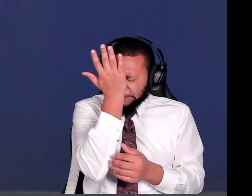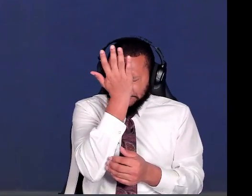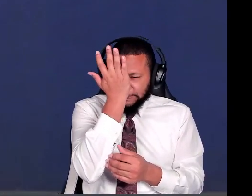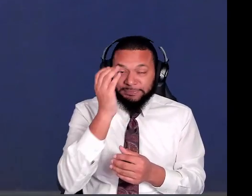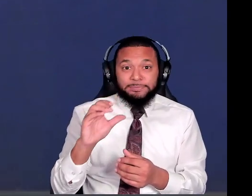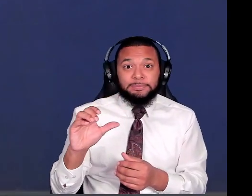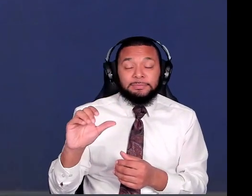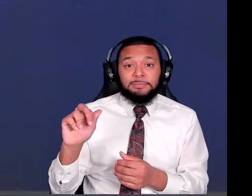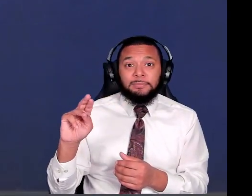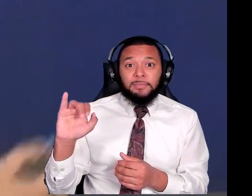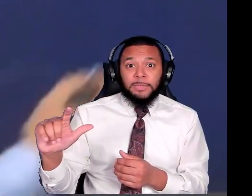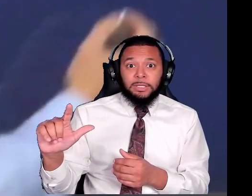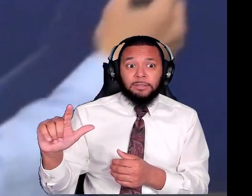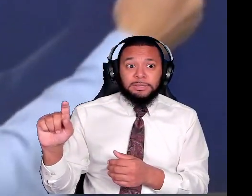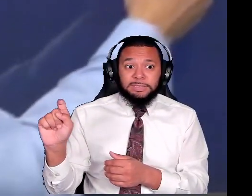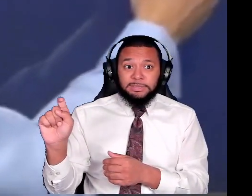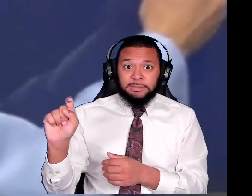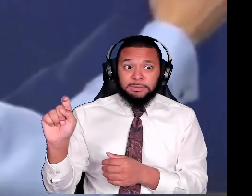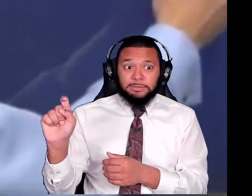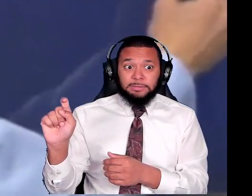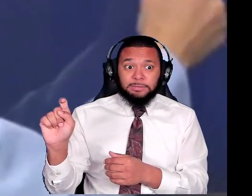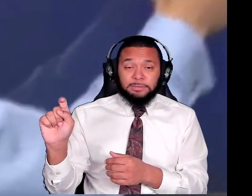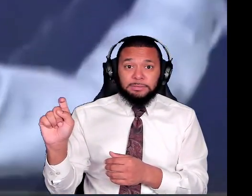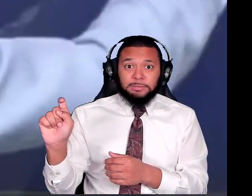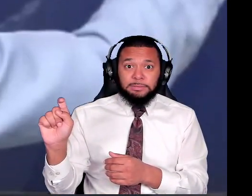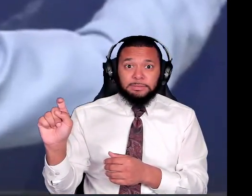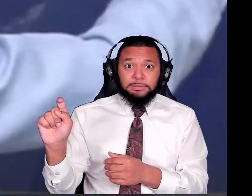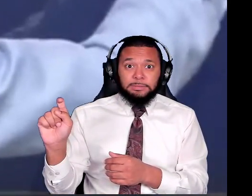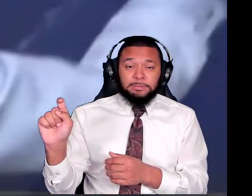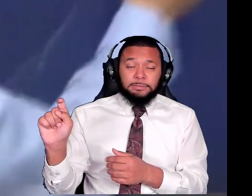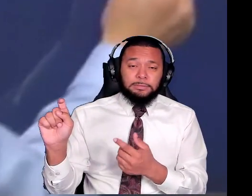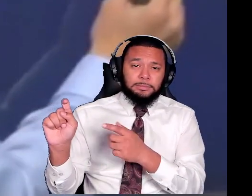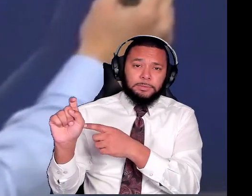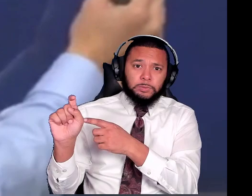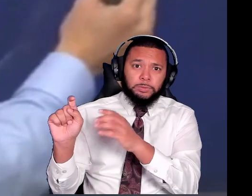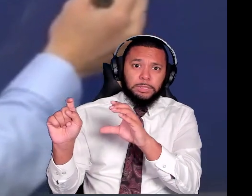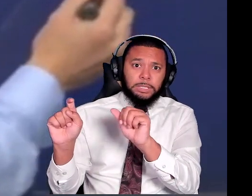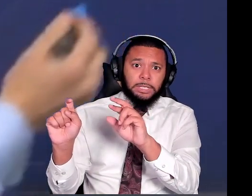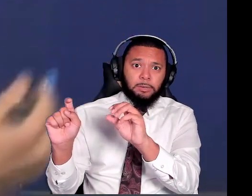X and Thin Mints are Y,